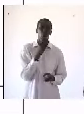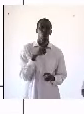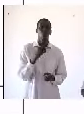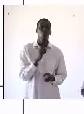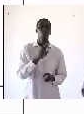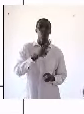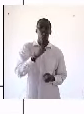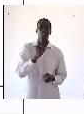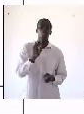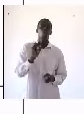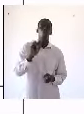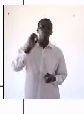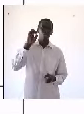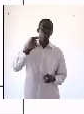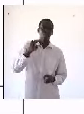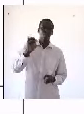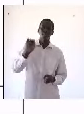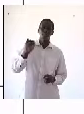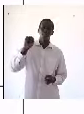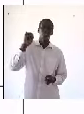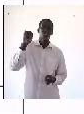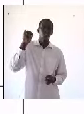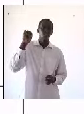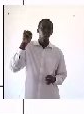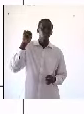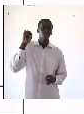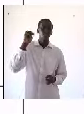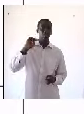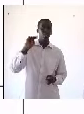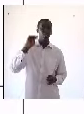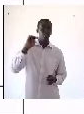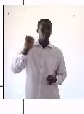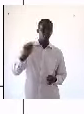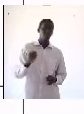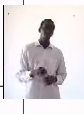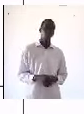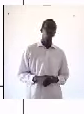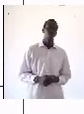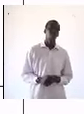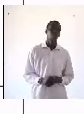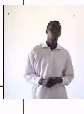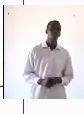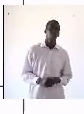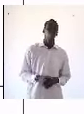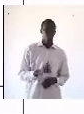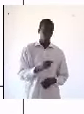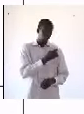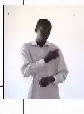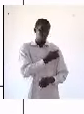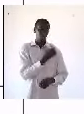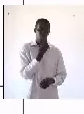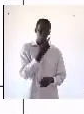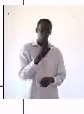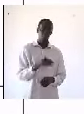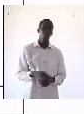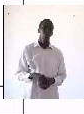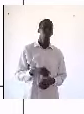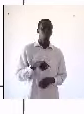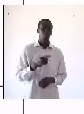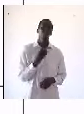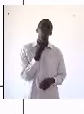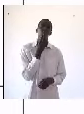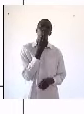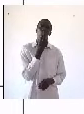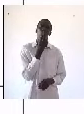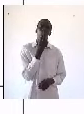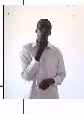blood. Like, that's why most of the time when you are sick, you go to the hospital. One of the things that they can check your health